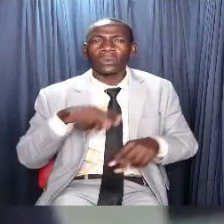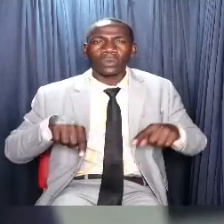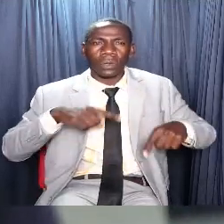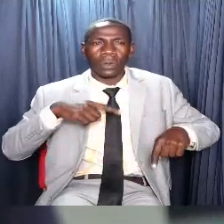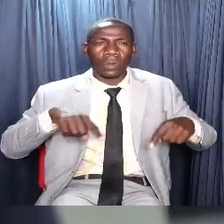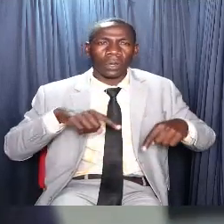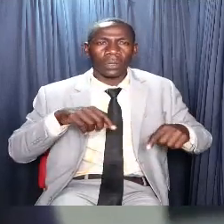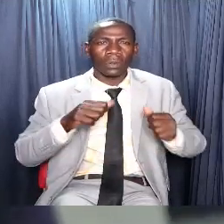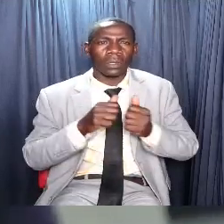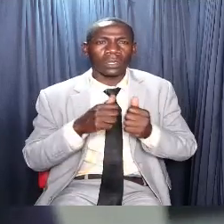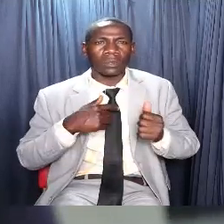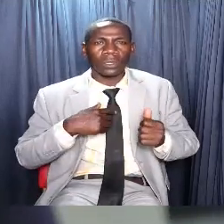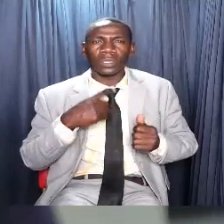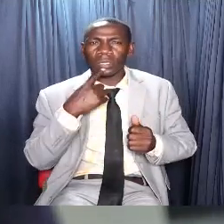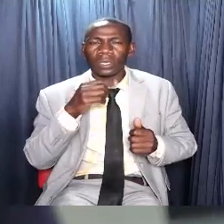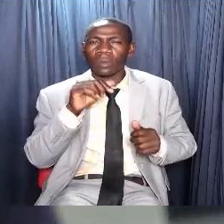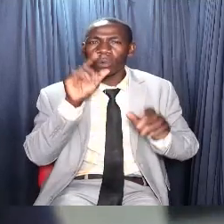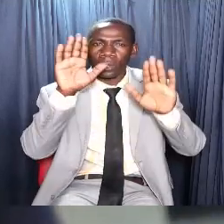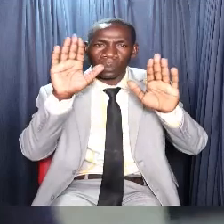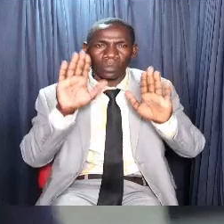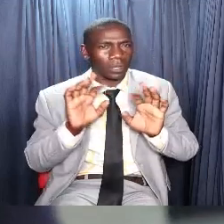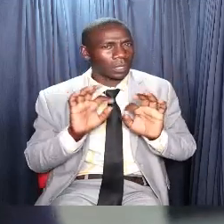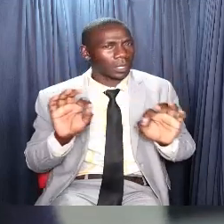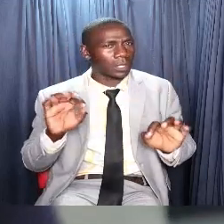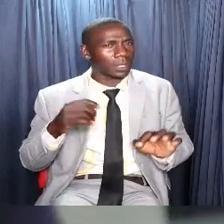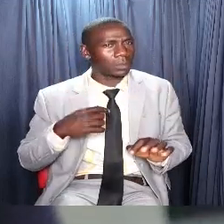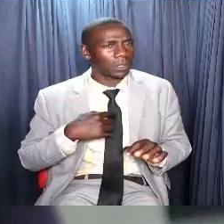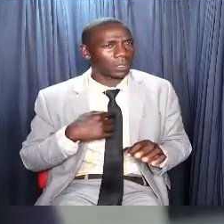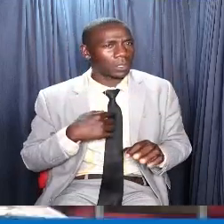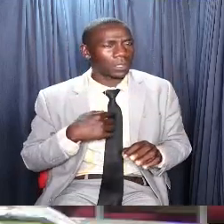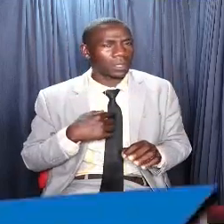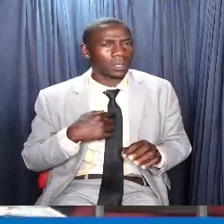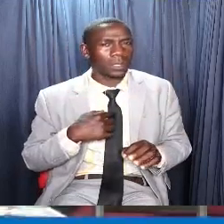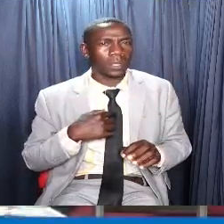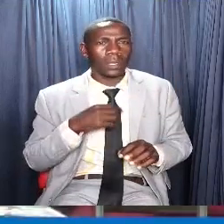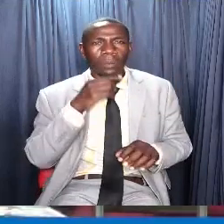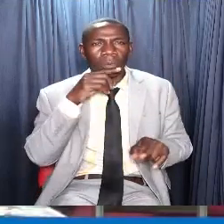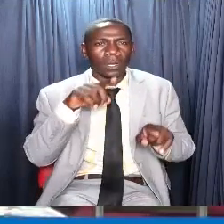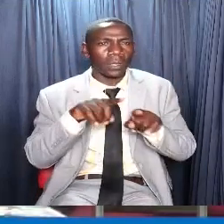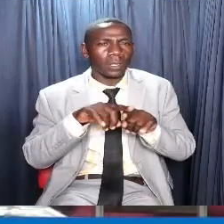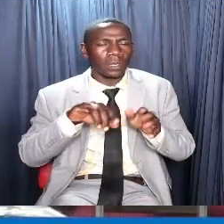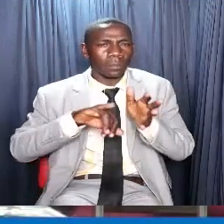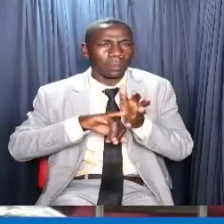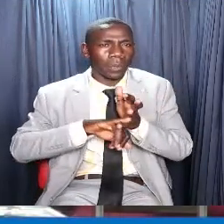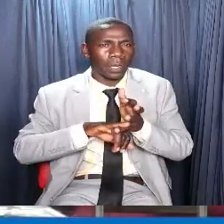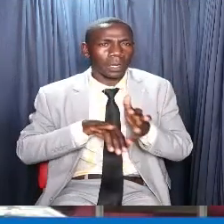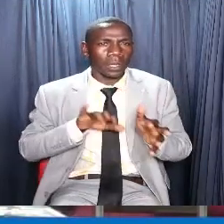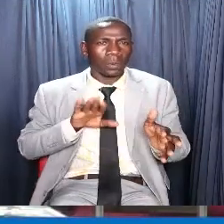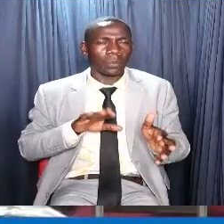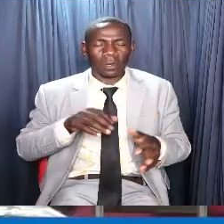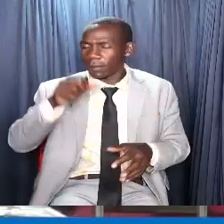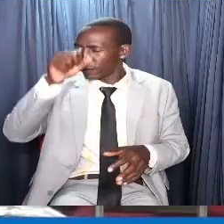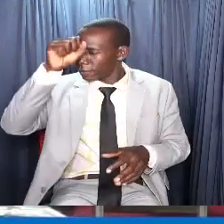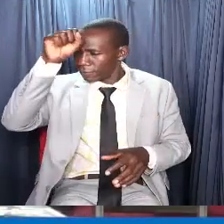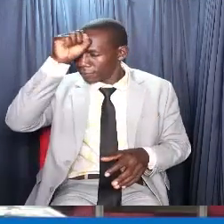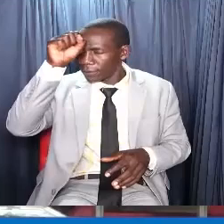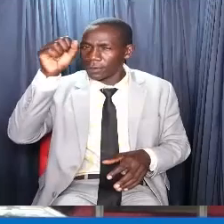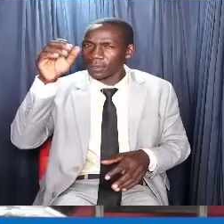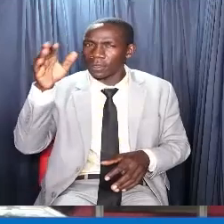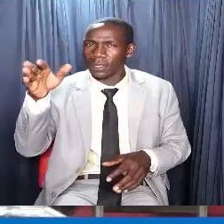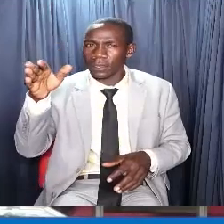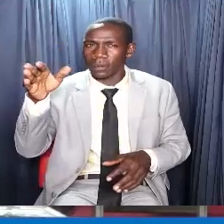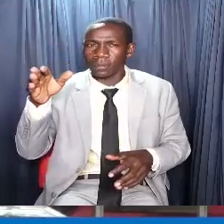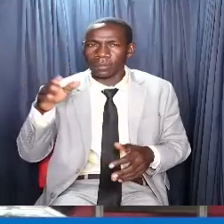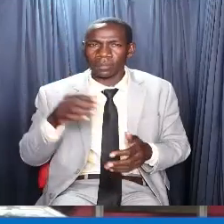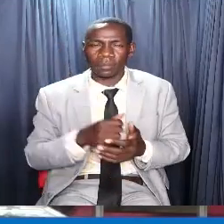wrangled with me the other time. Anambia mimi sina maana. And told me I'm totally nothing in this home. Anasema ndugu yake aliyoamke mpumbavu. He says his brother